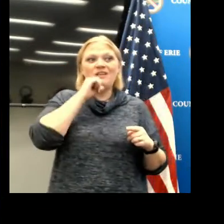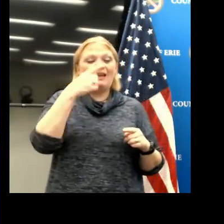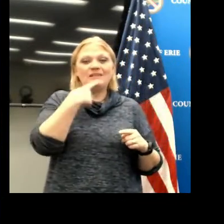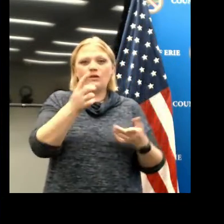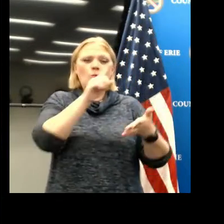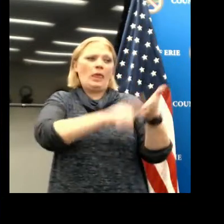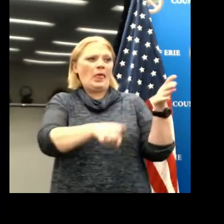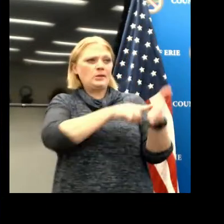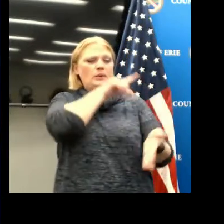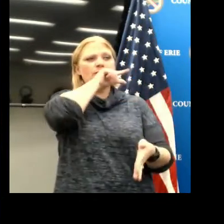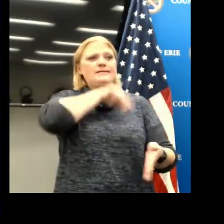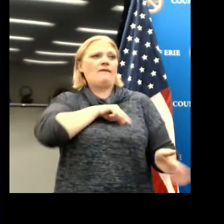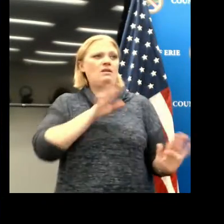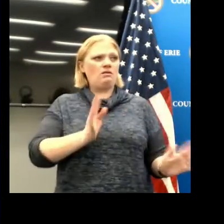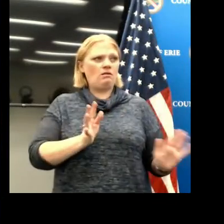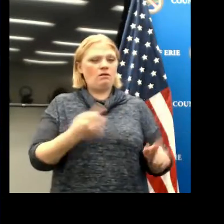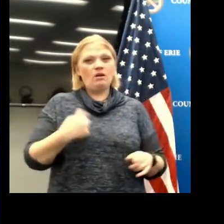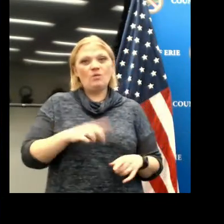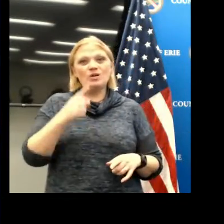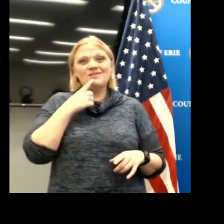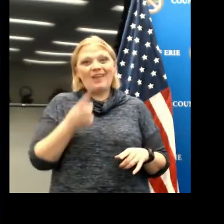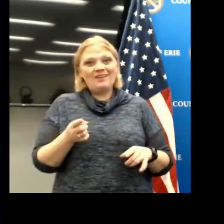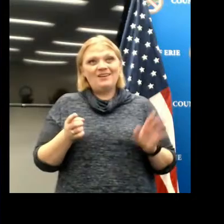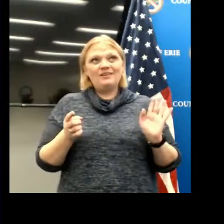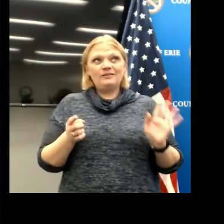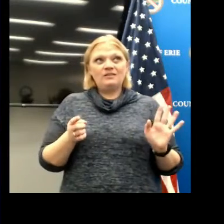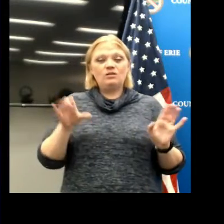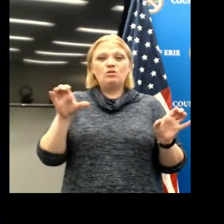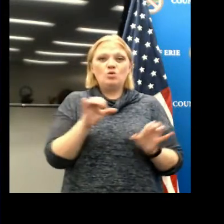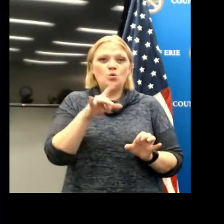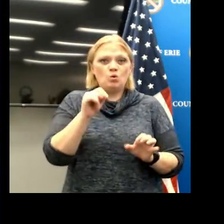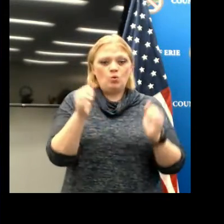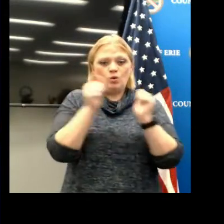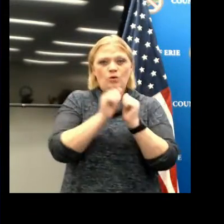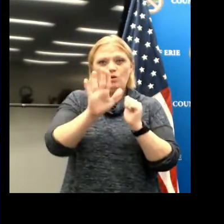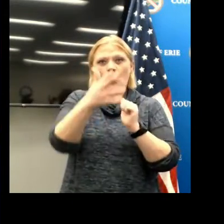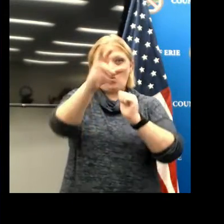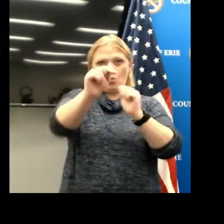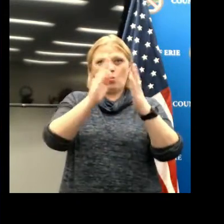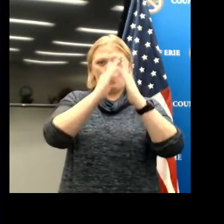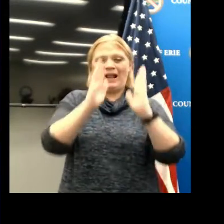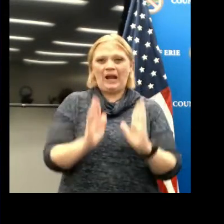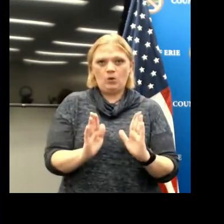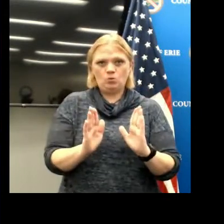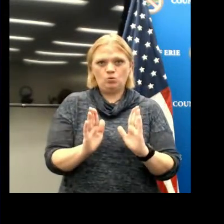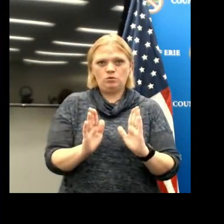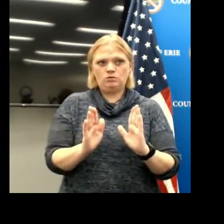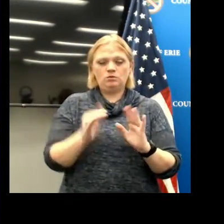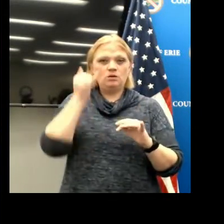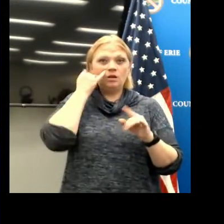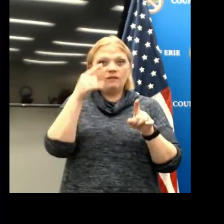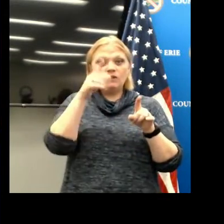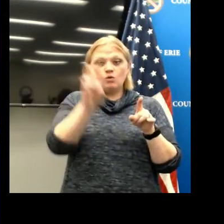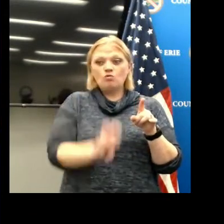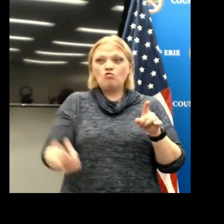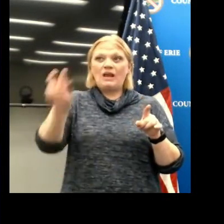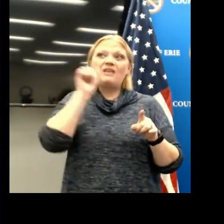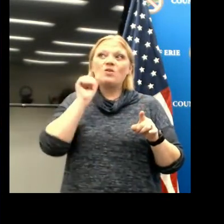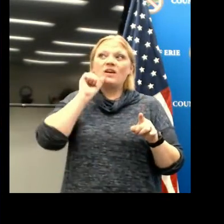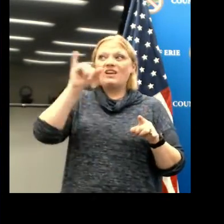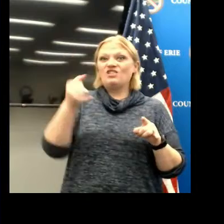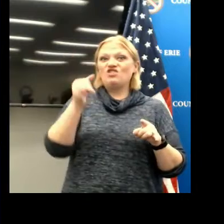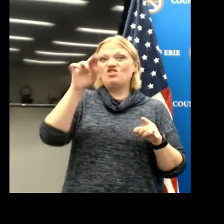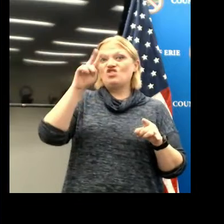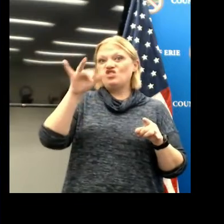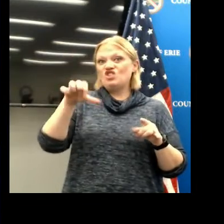cancel Thanksgiving. We are saying do it among your own household. If you normally traveled to Aunt Ginny's house and everyone was